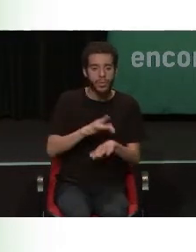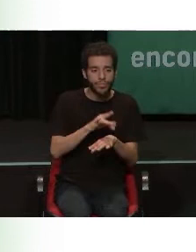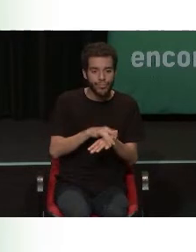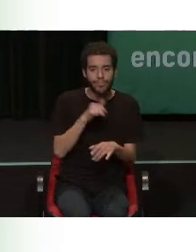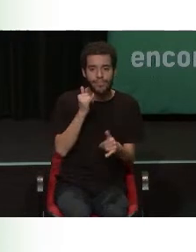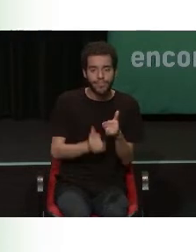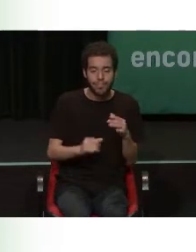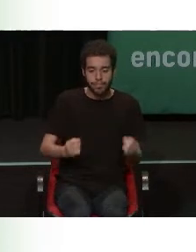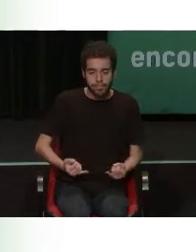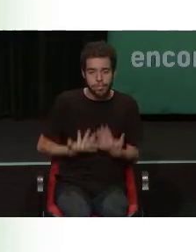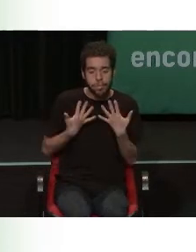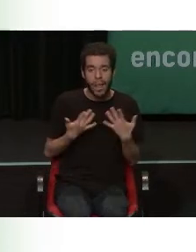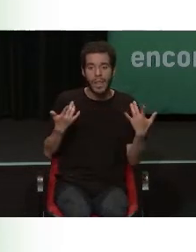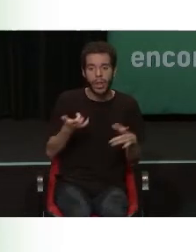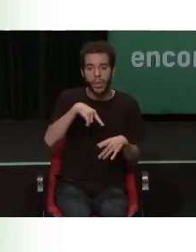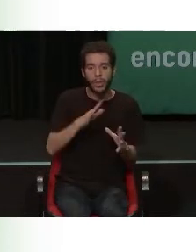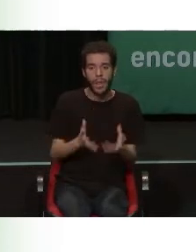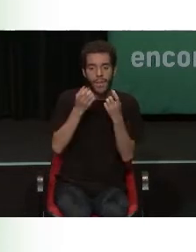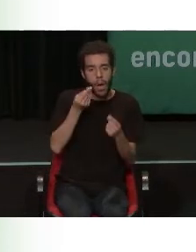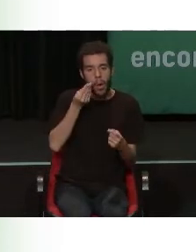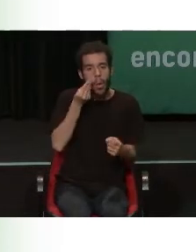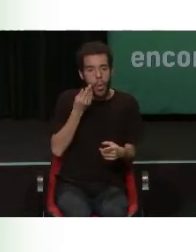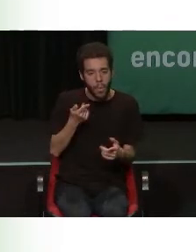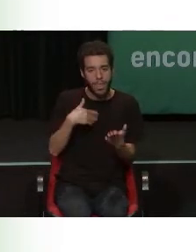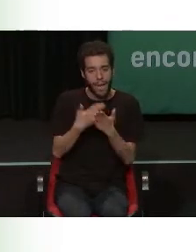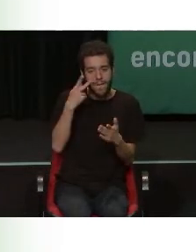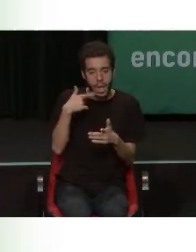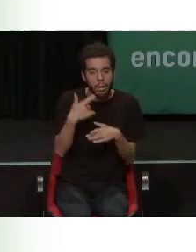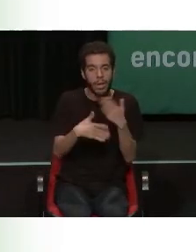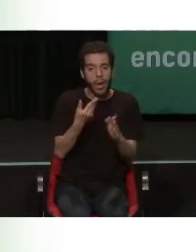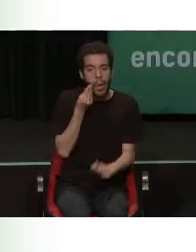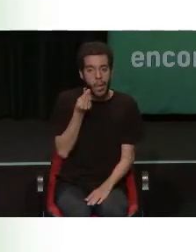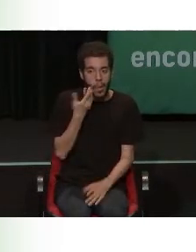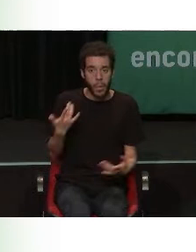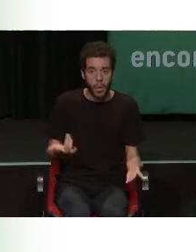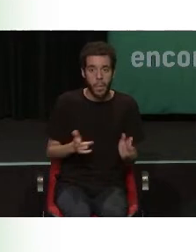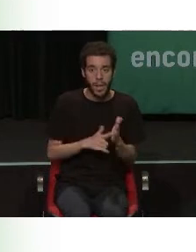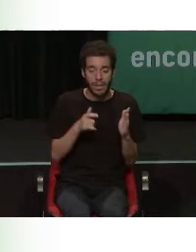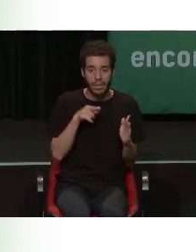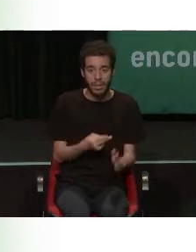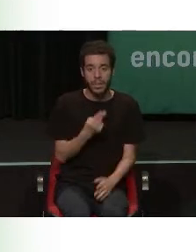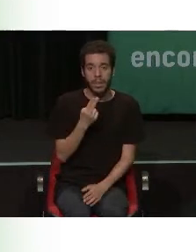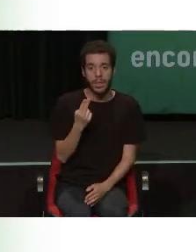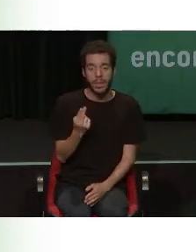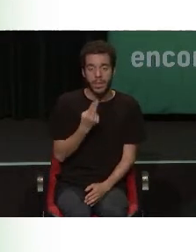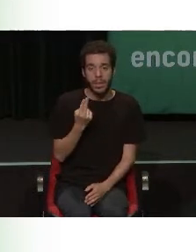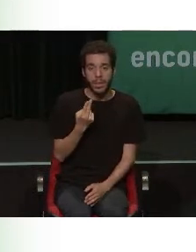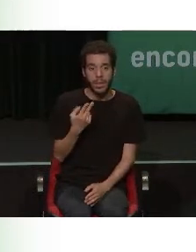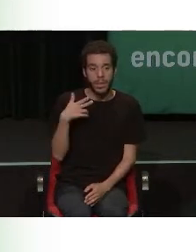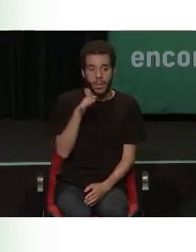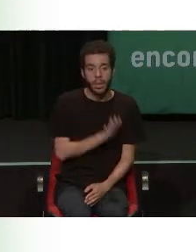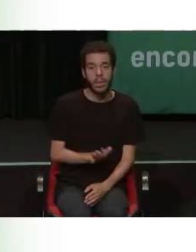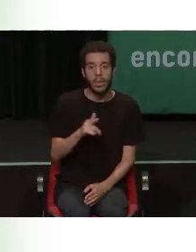we deal with patents? Because I attended the United Nations Secretary General High-Level Panel for Access